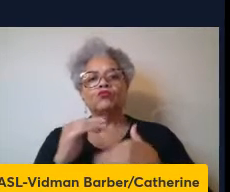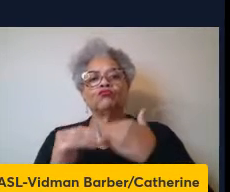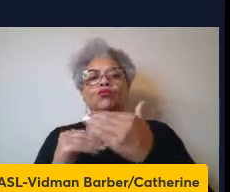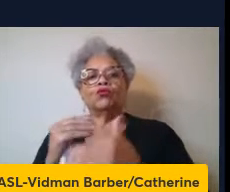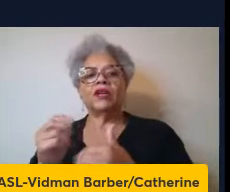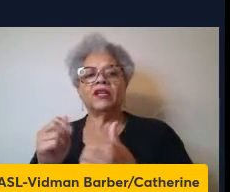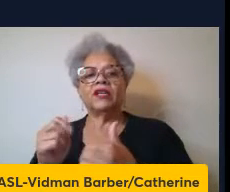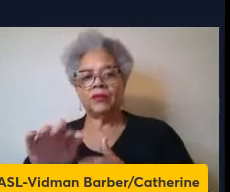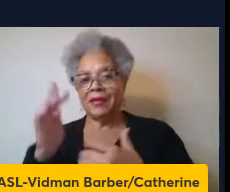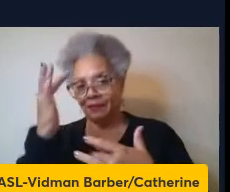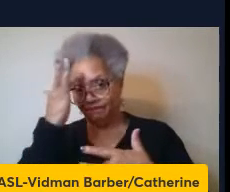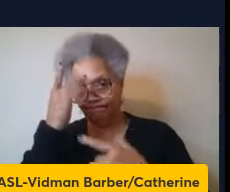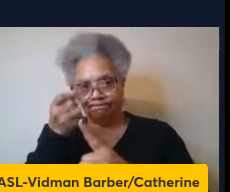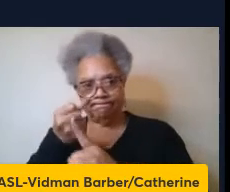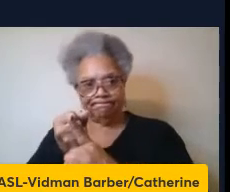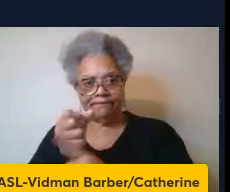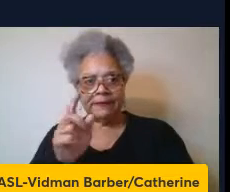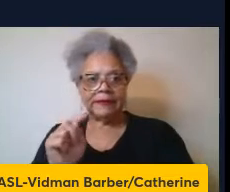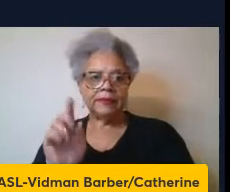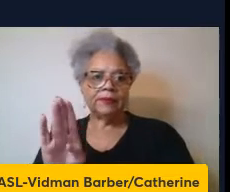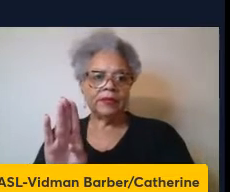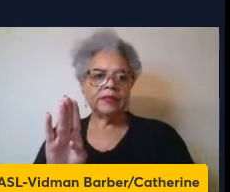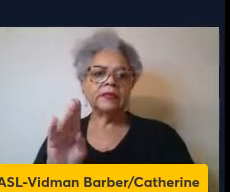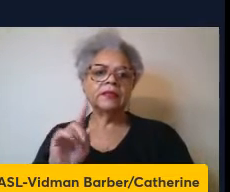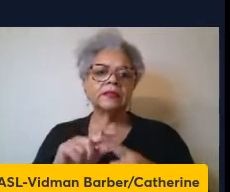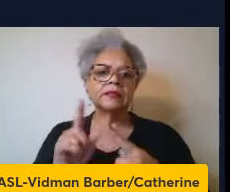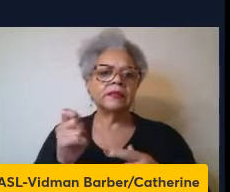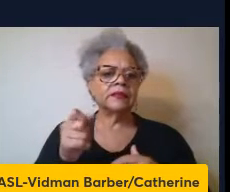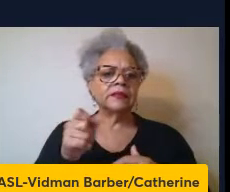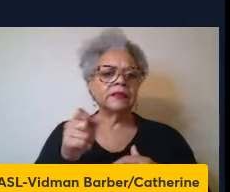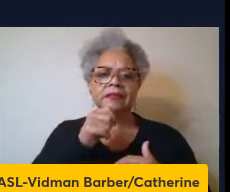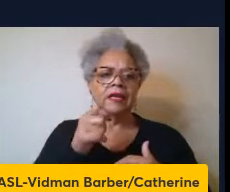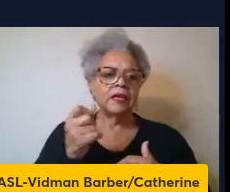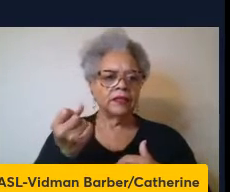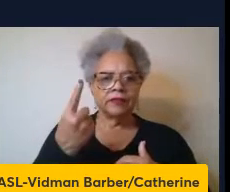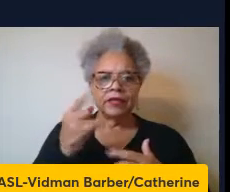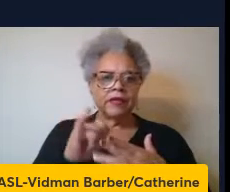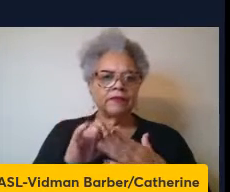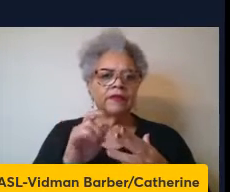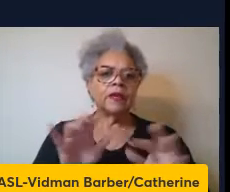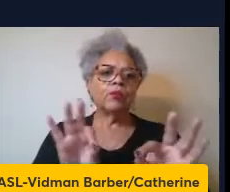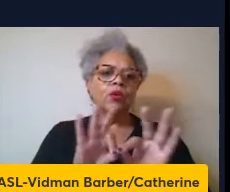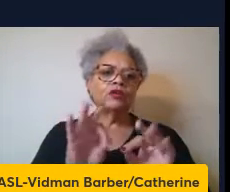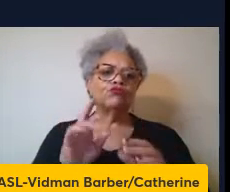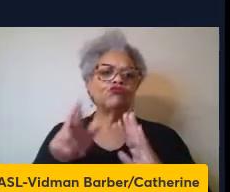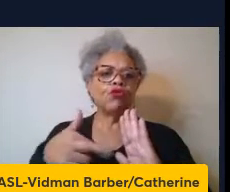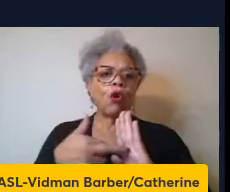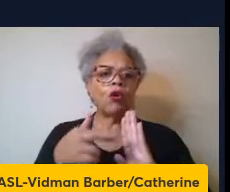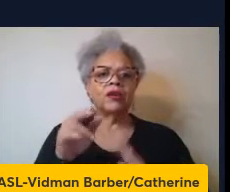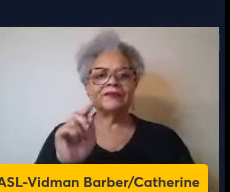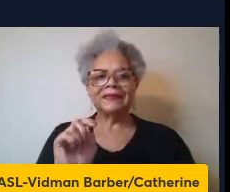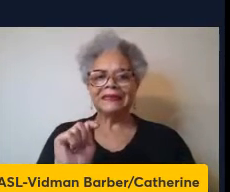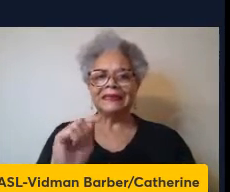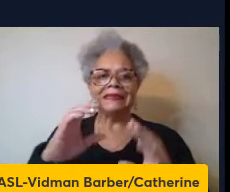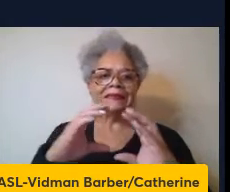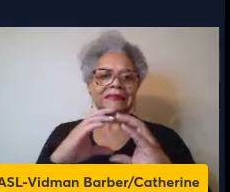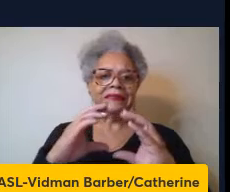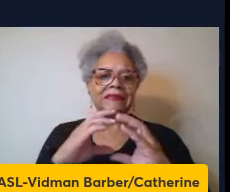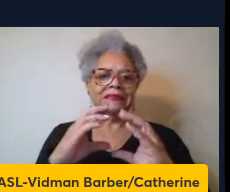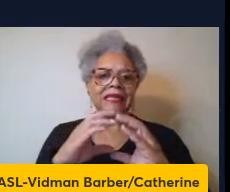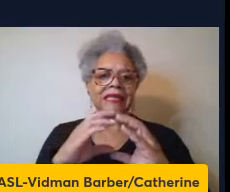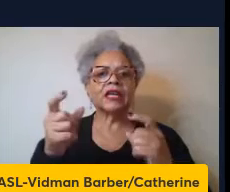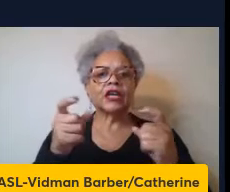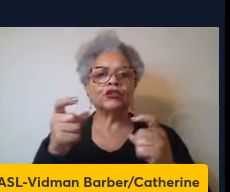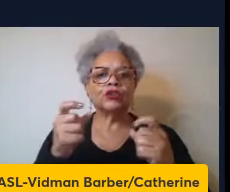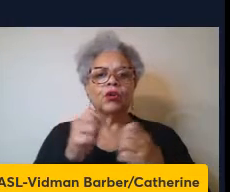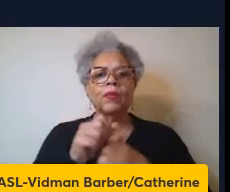reasonable amount of information that's known about the importance of the role of T cells in controlling mycobacterium tuberculosis, or the agent that